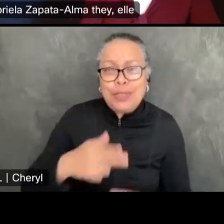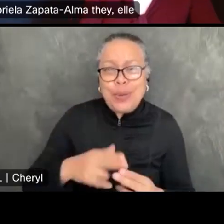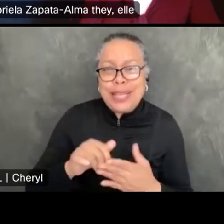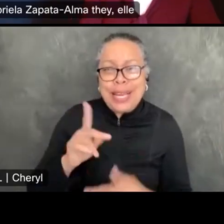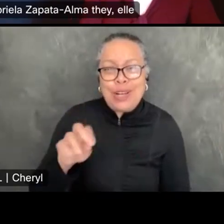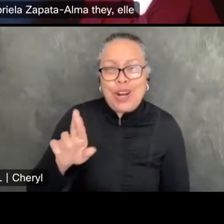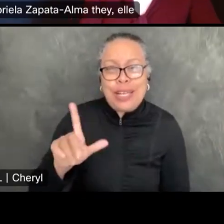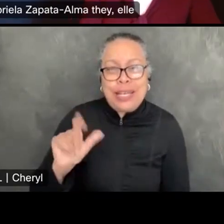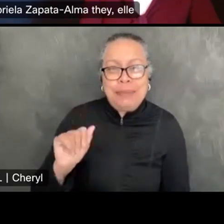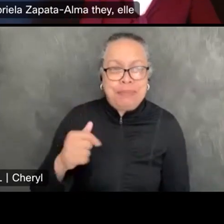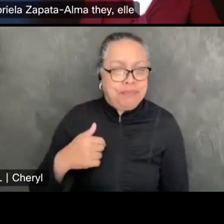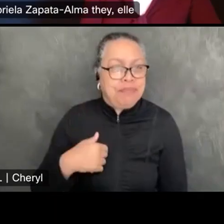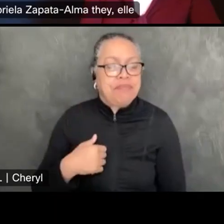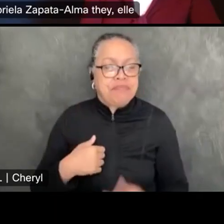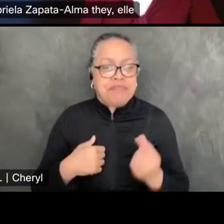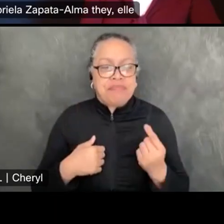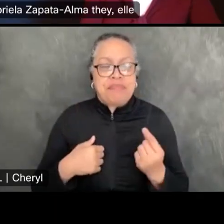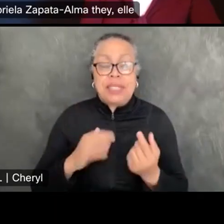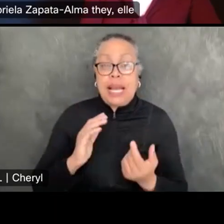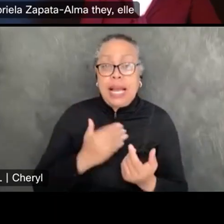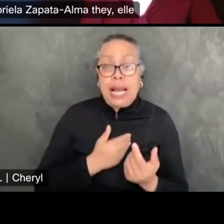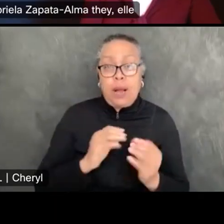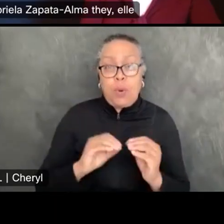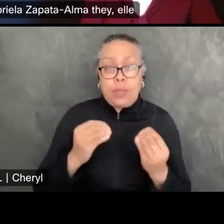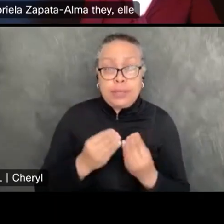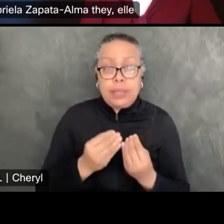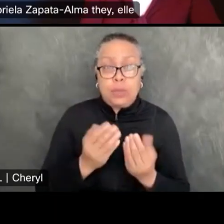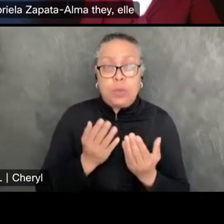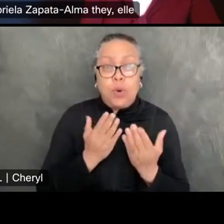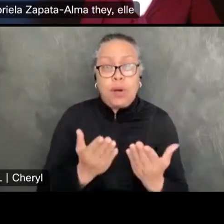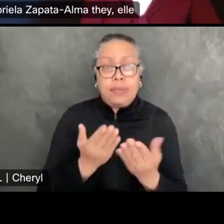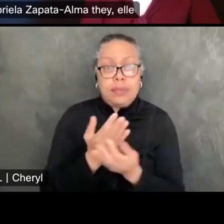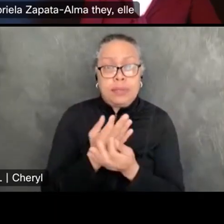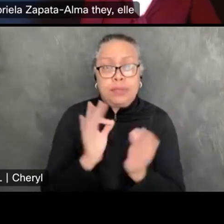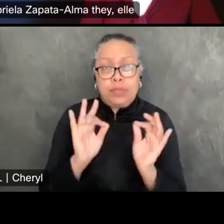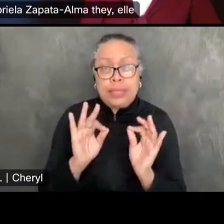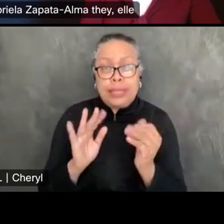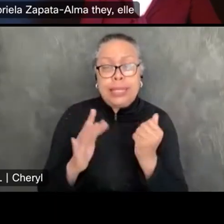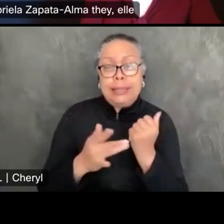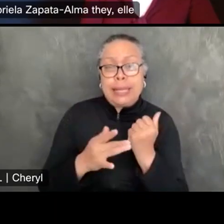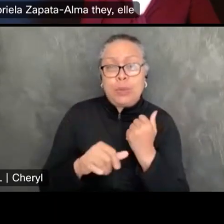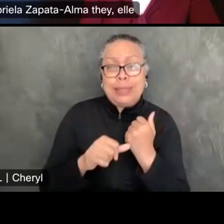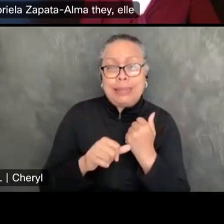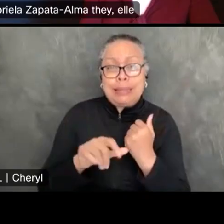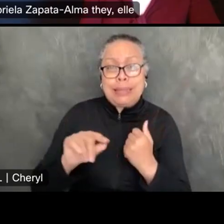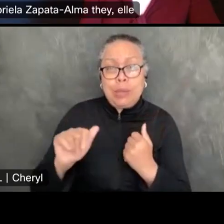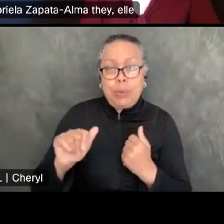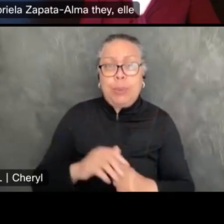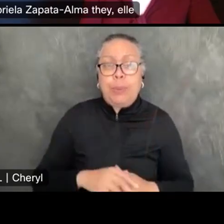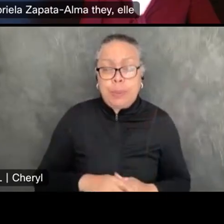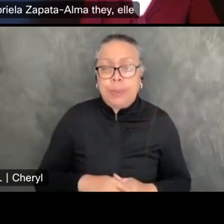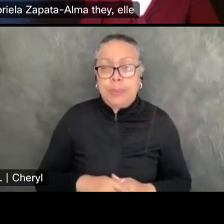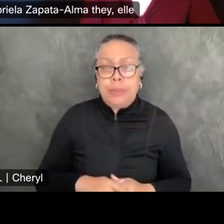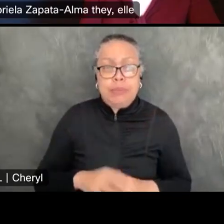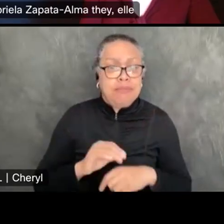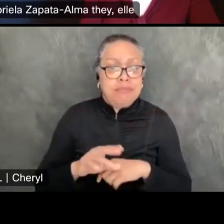what I'll say is that our organization offers free technical assistance. And so we are